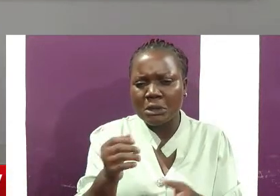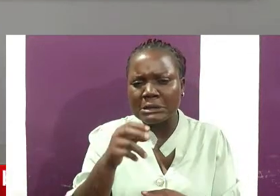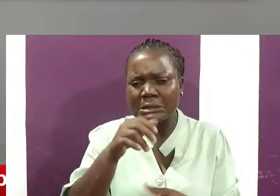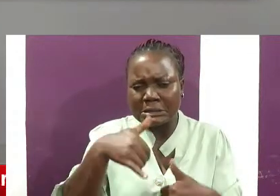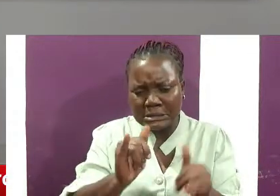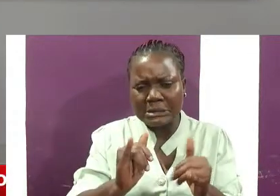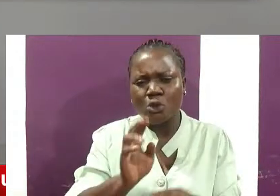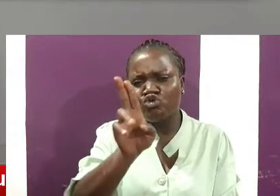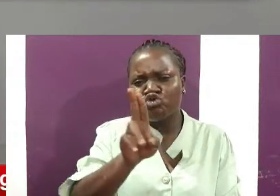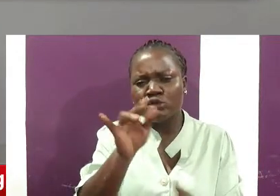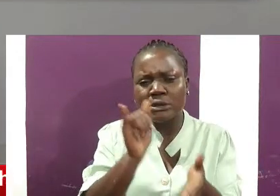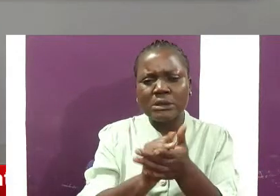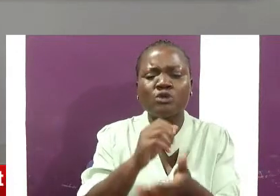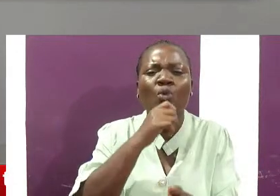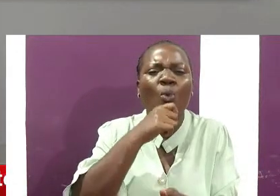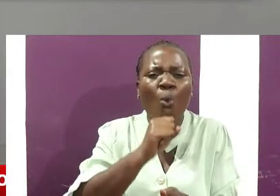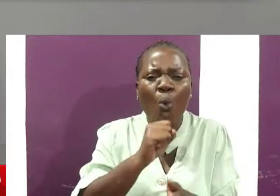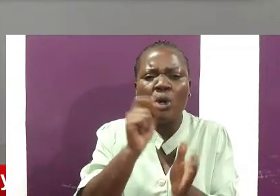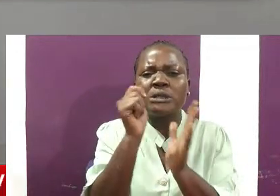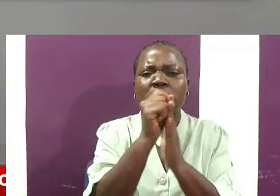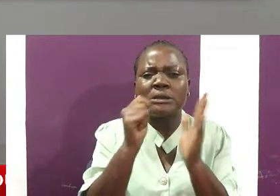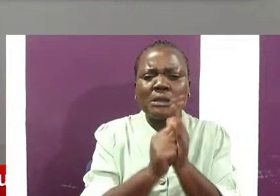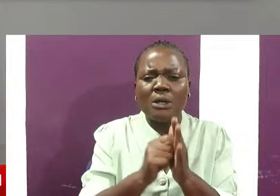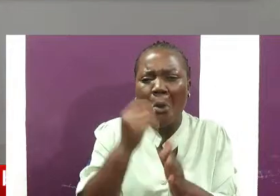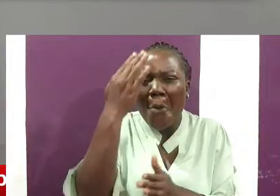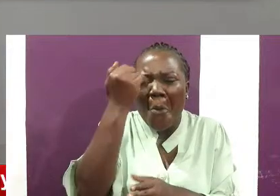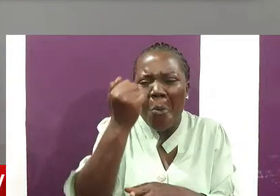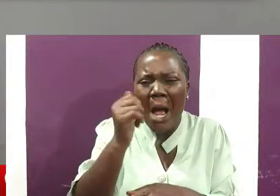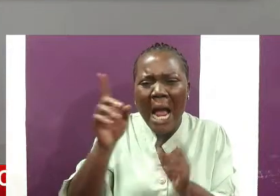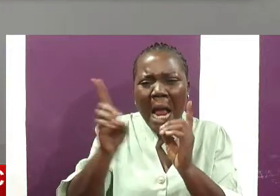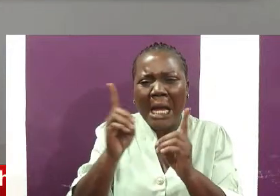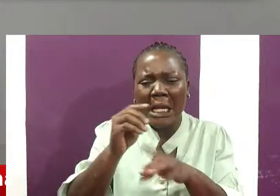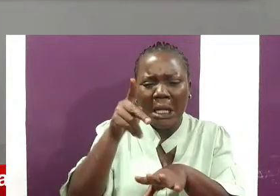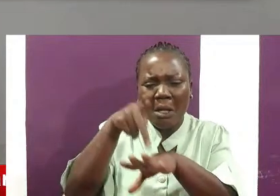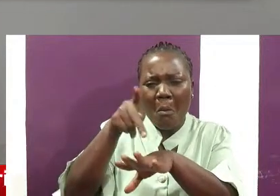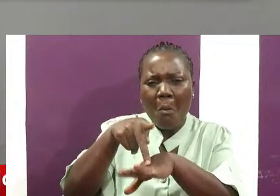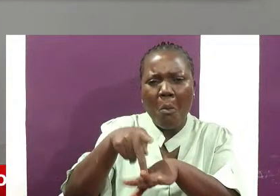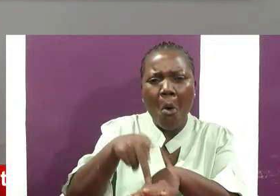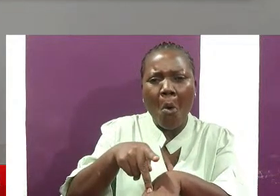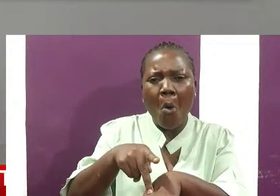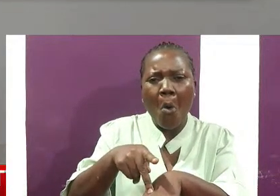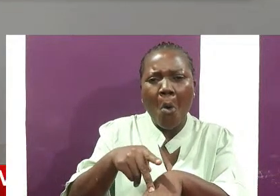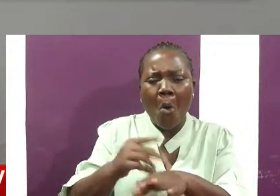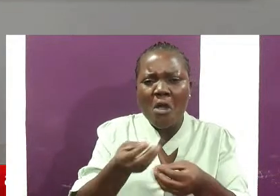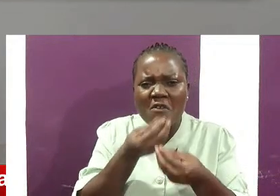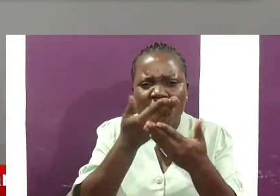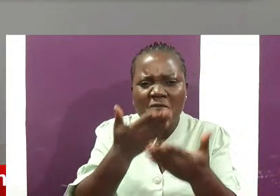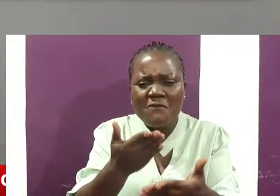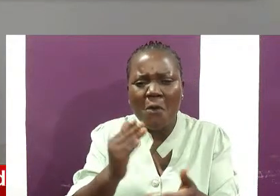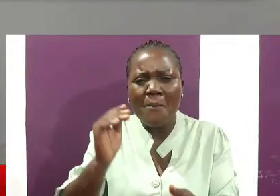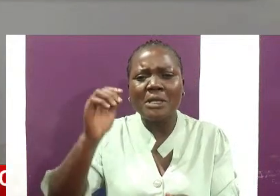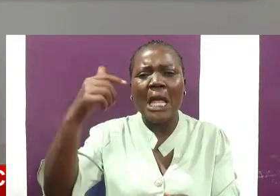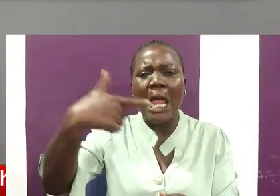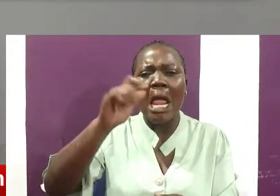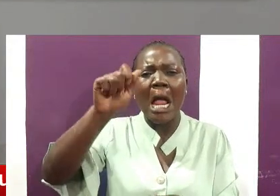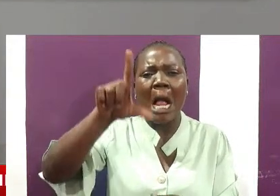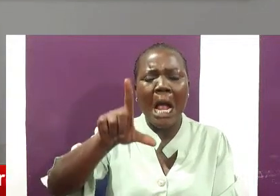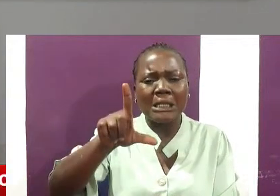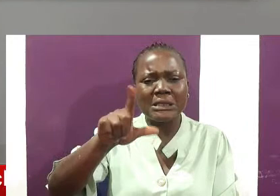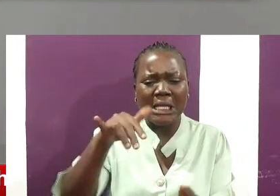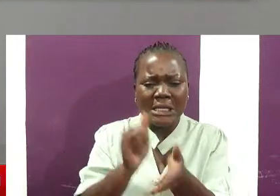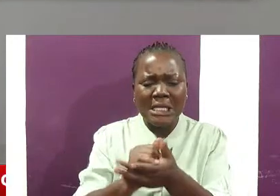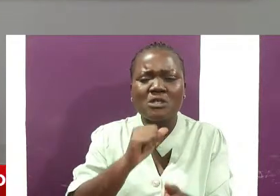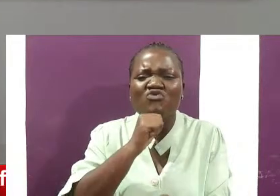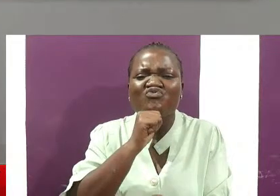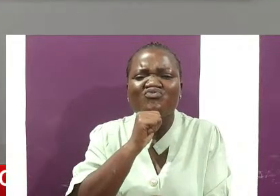musum no a e de enti na osomafo Paul e ka che Galatifo no se omo ntwe omo ho emfiri de omo eye no. And so we can